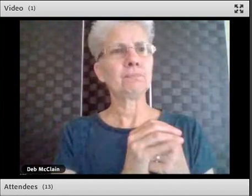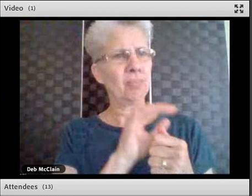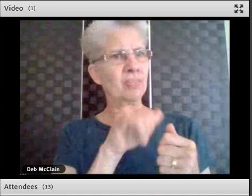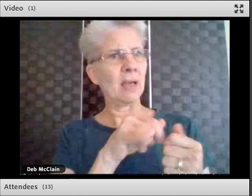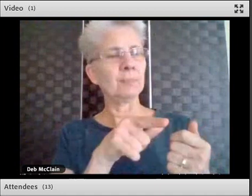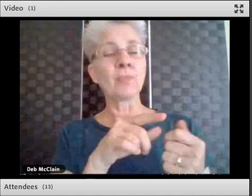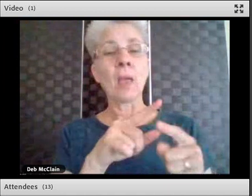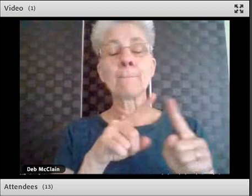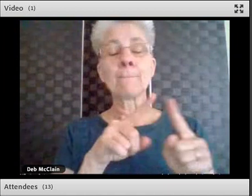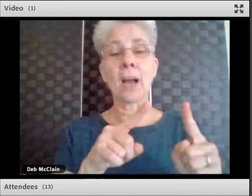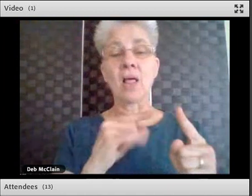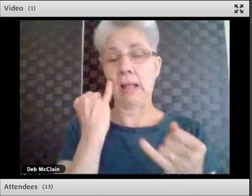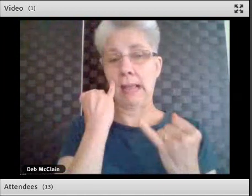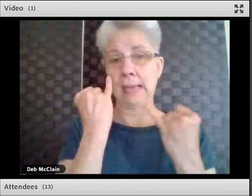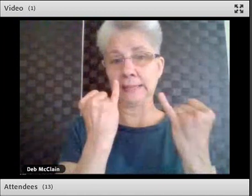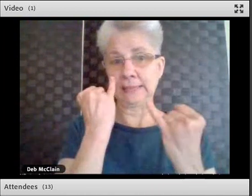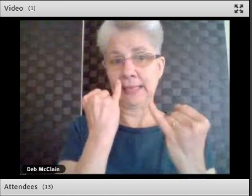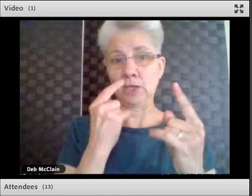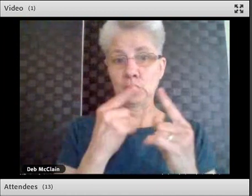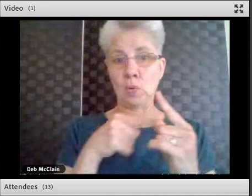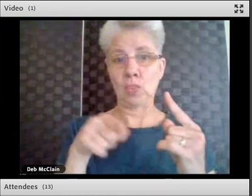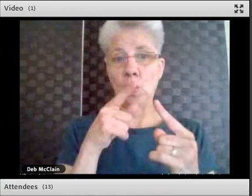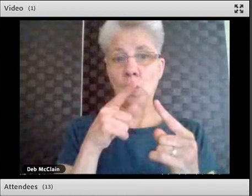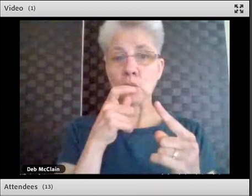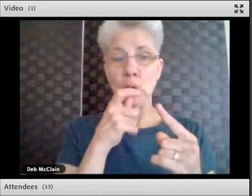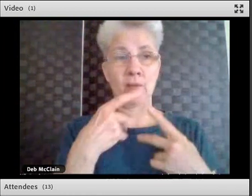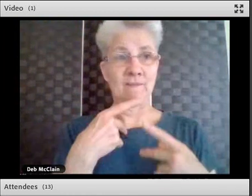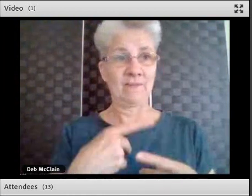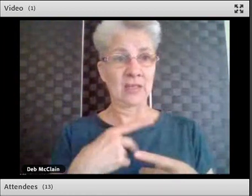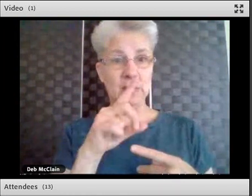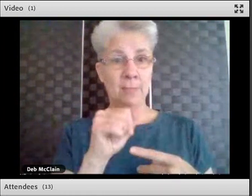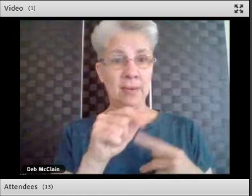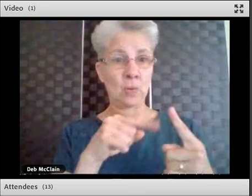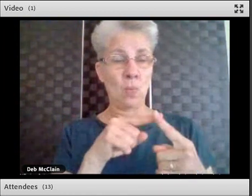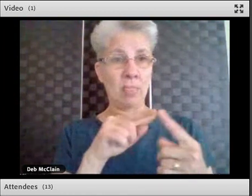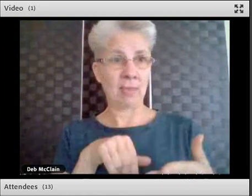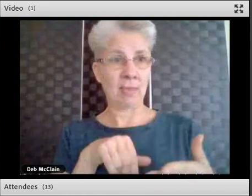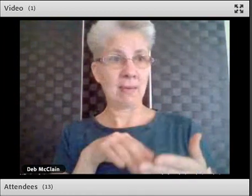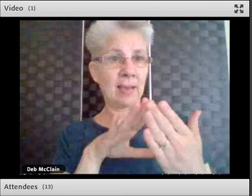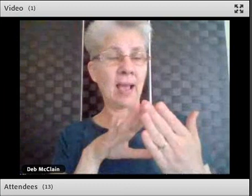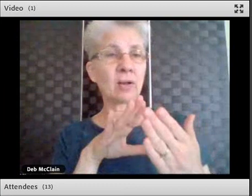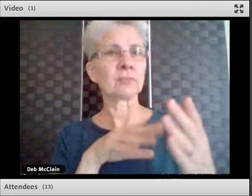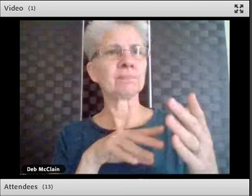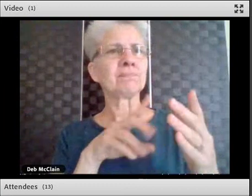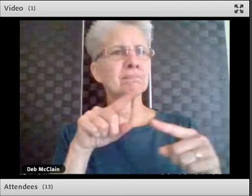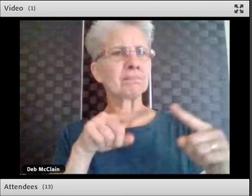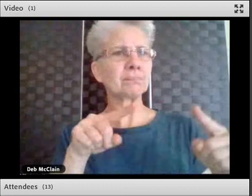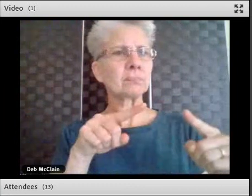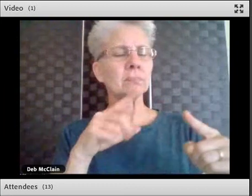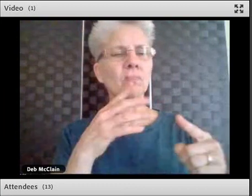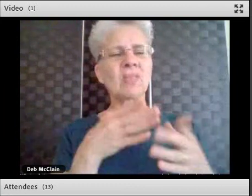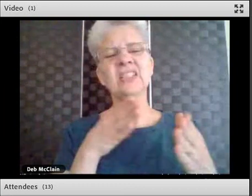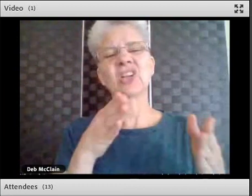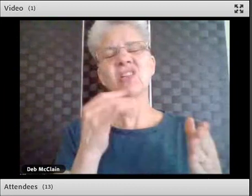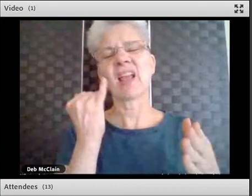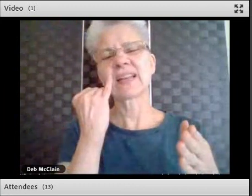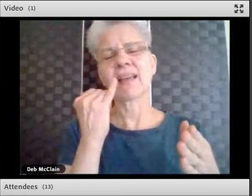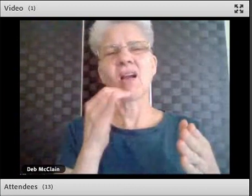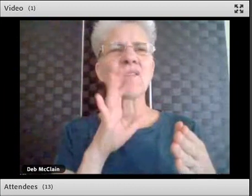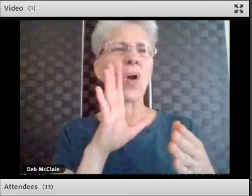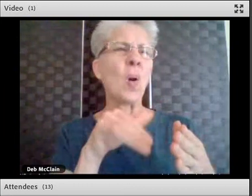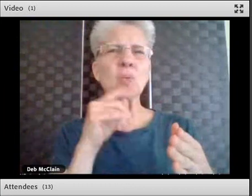the prevailing thought toward those with physical disabilities when they encounter skepticism, it's generally the idea of,